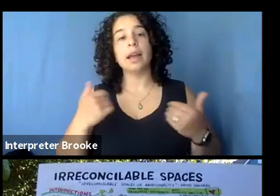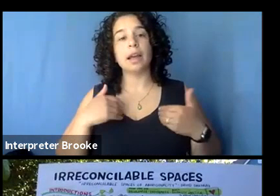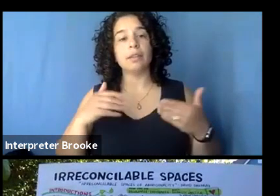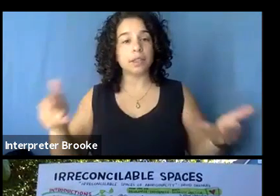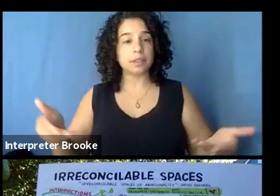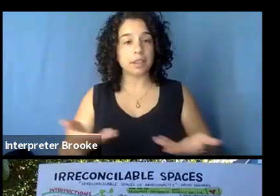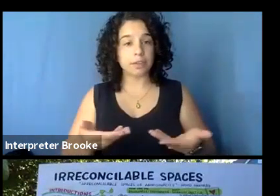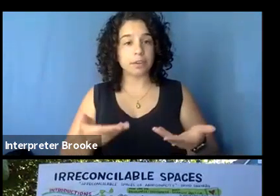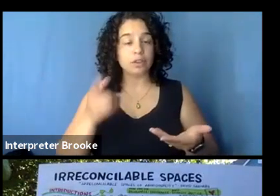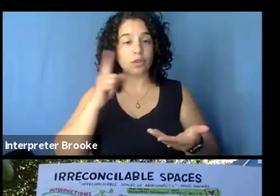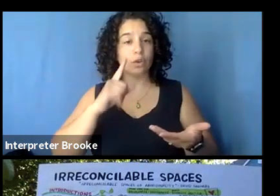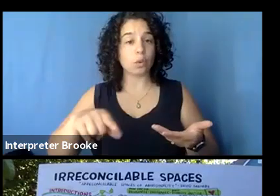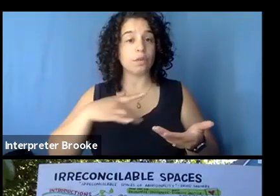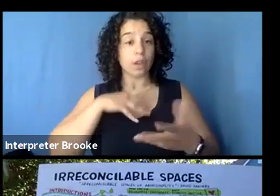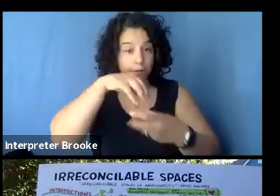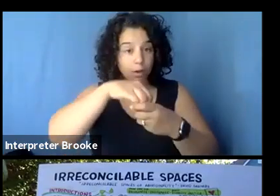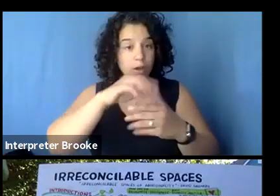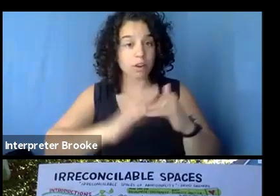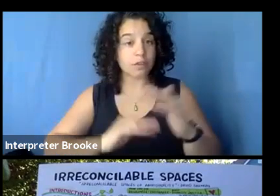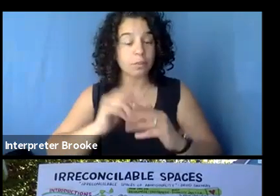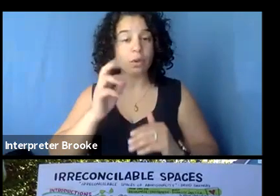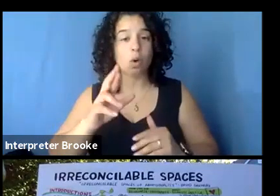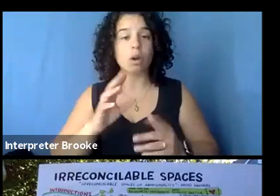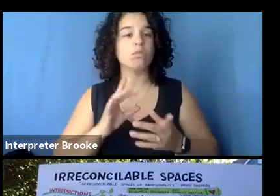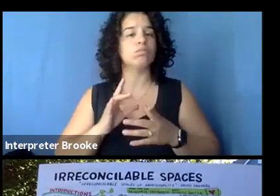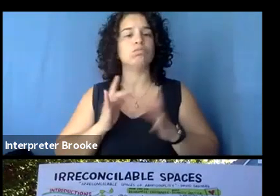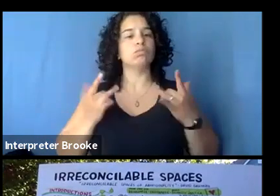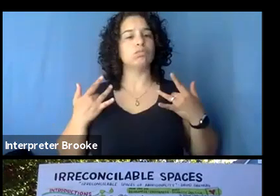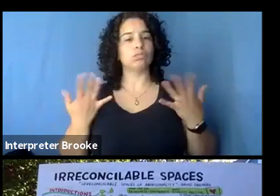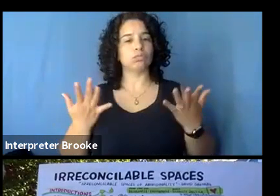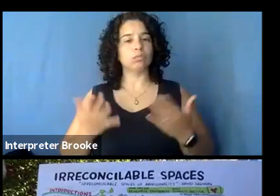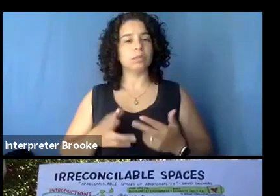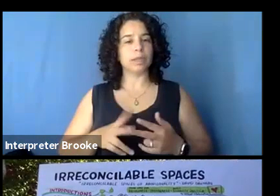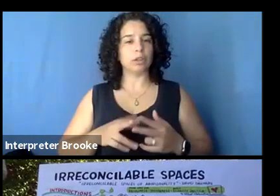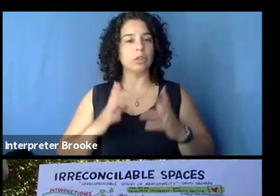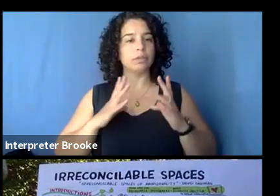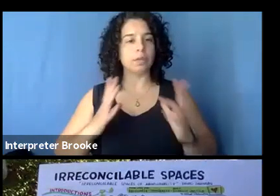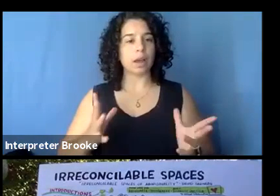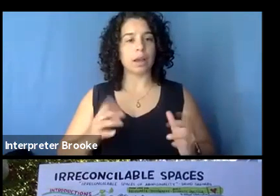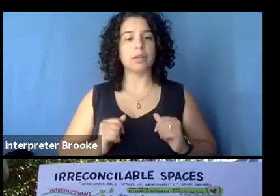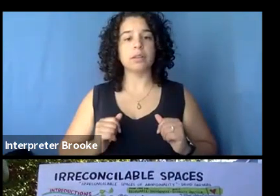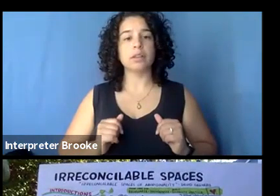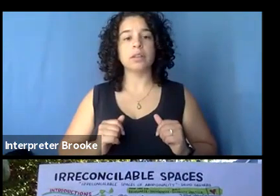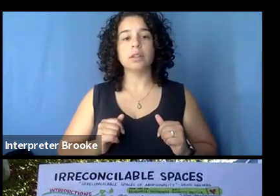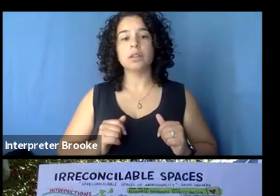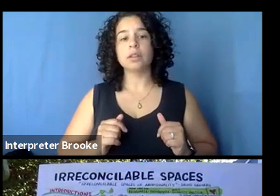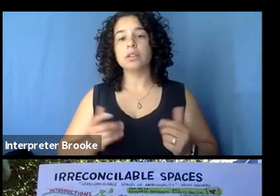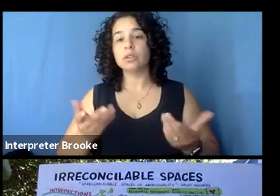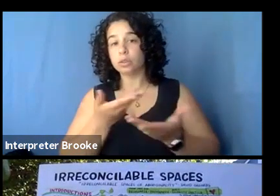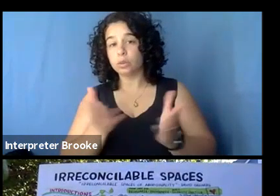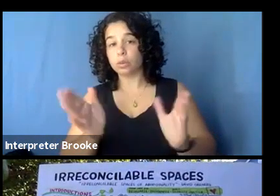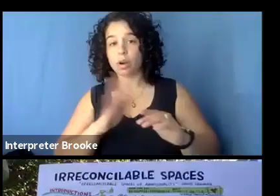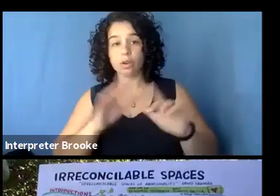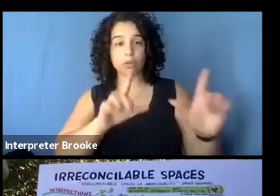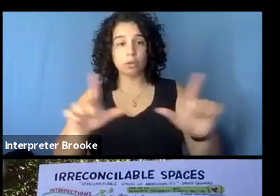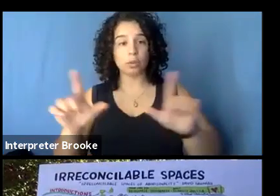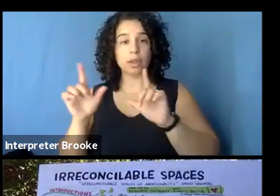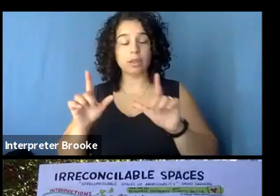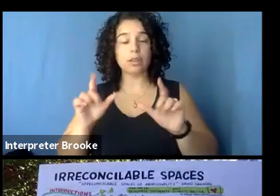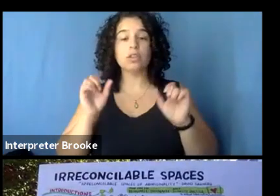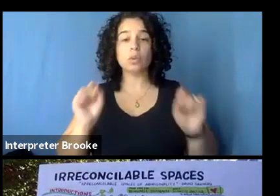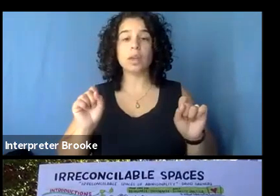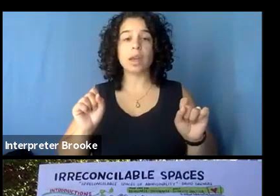retreat. The collaborators here, whom you see on the screen, are invited to retreat from the group and work